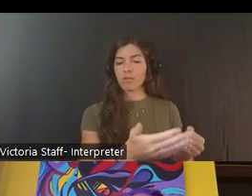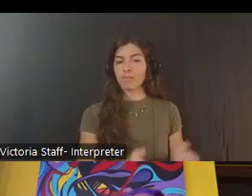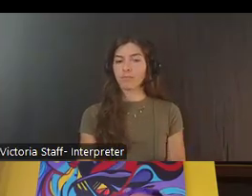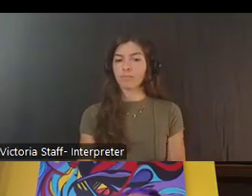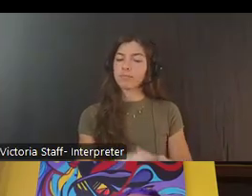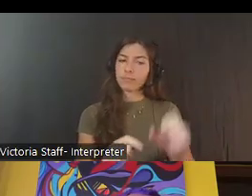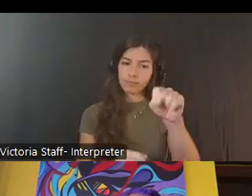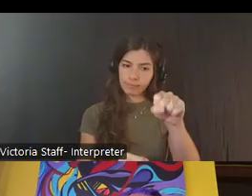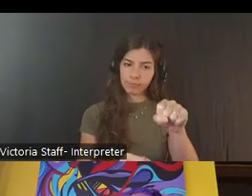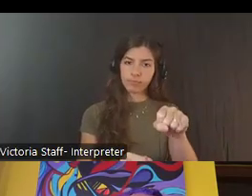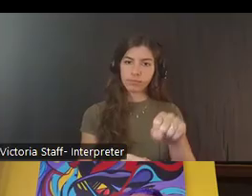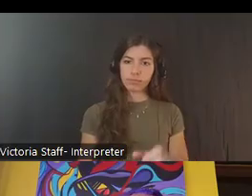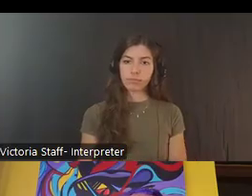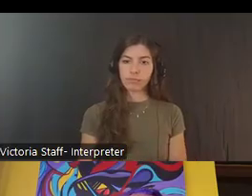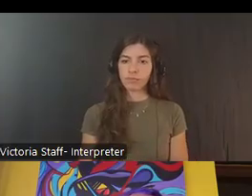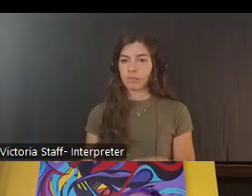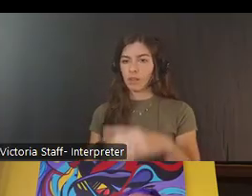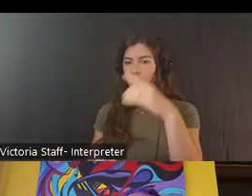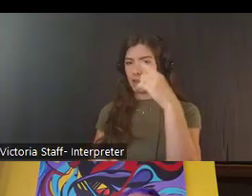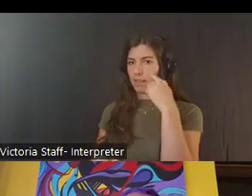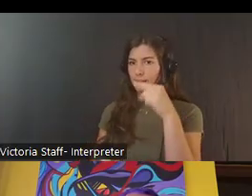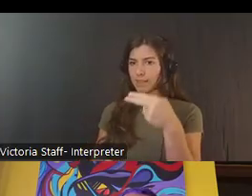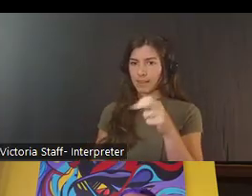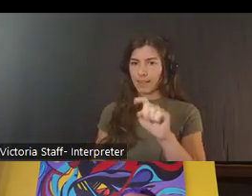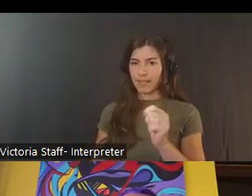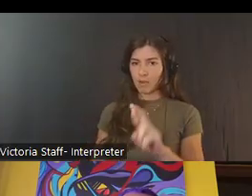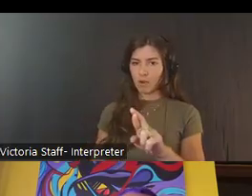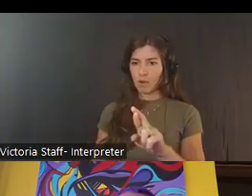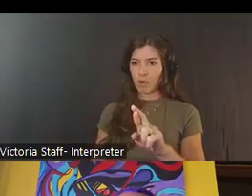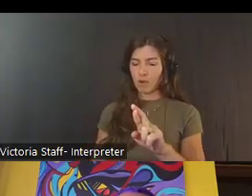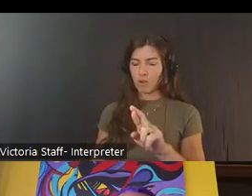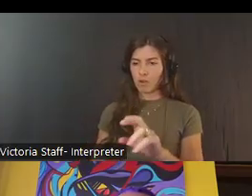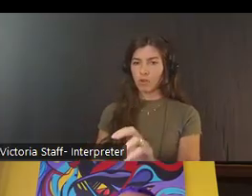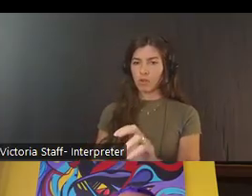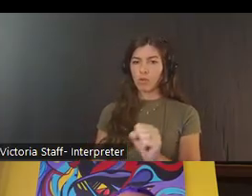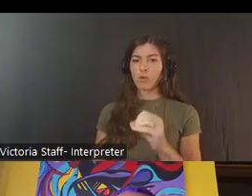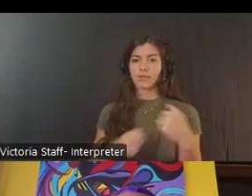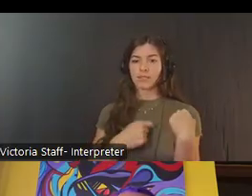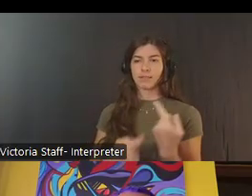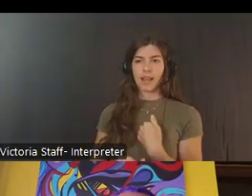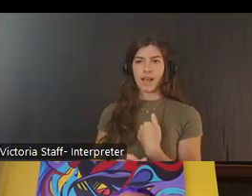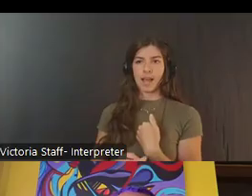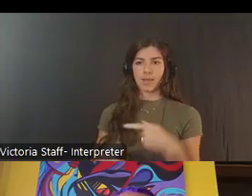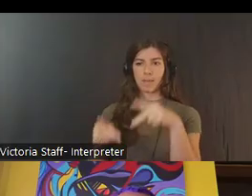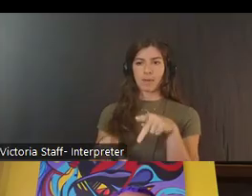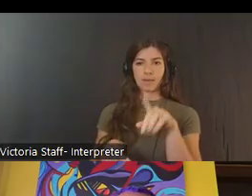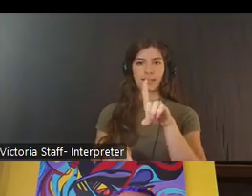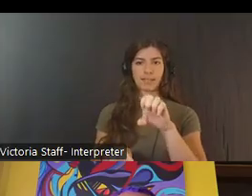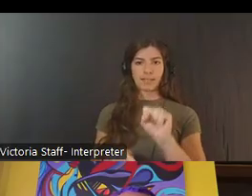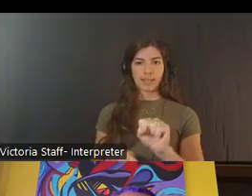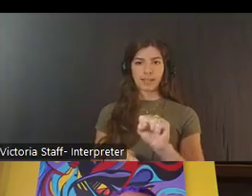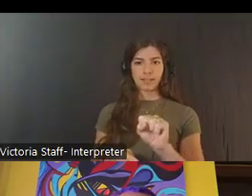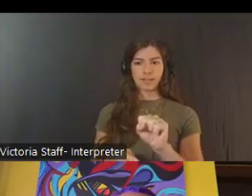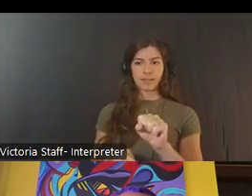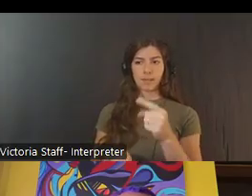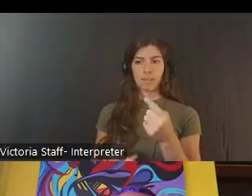But yeah, I think Heather, I so since I was the person in DES that's been asked to look into some of